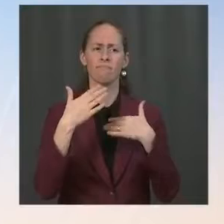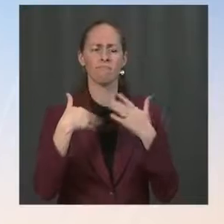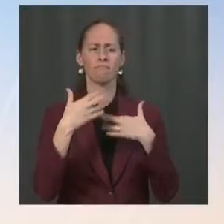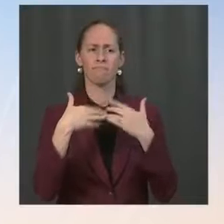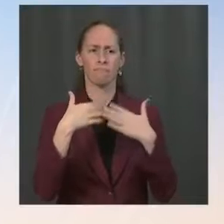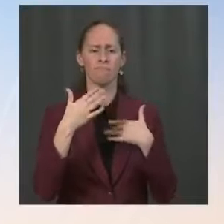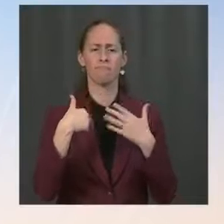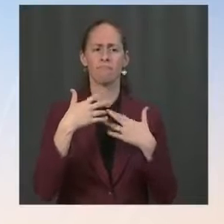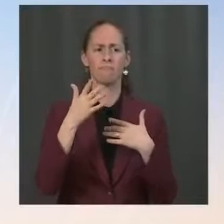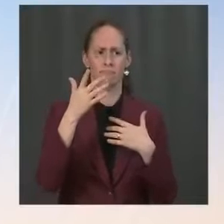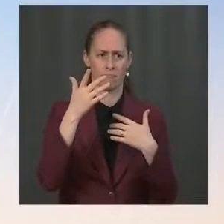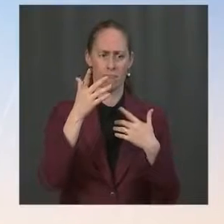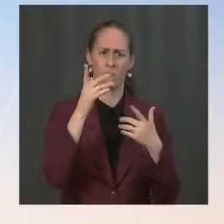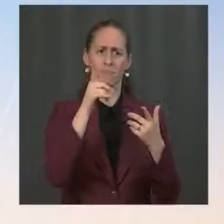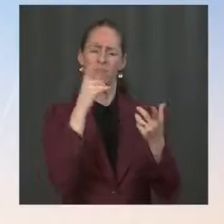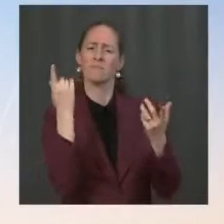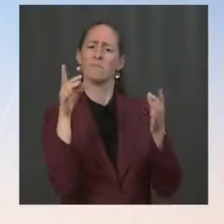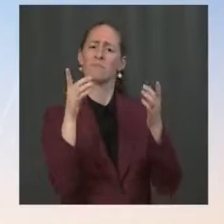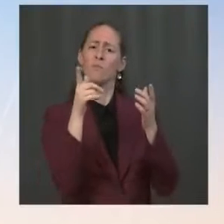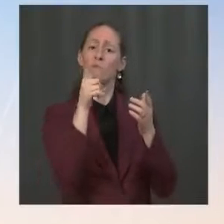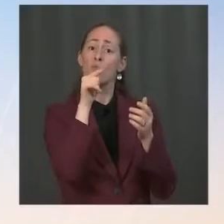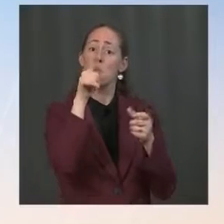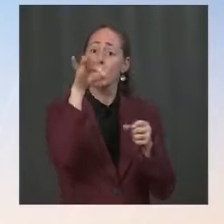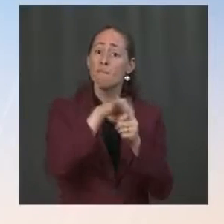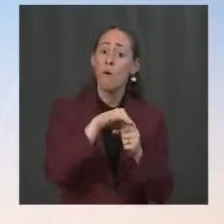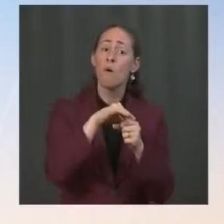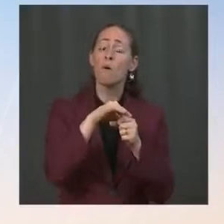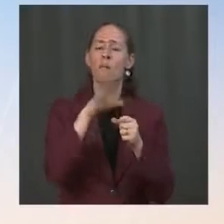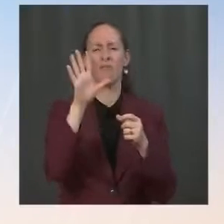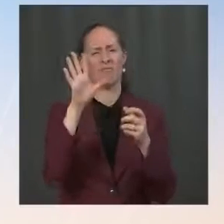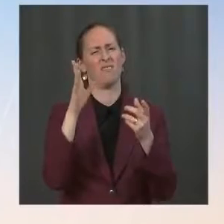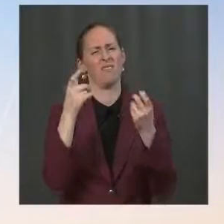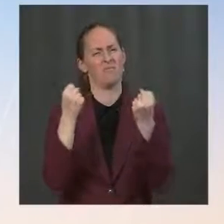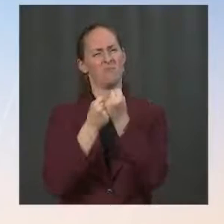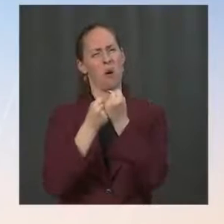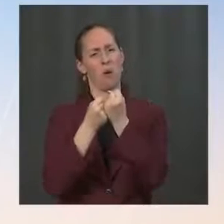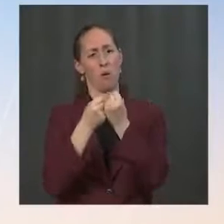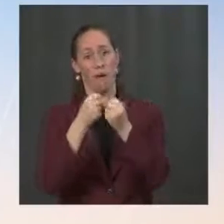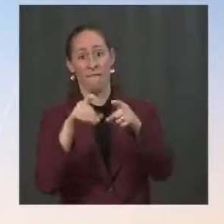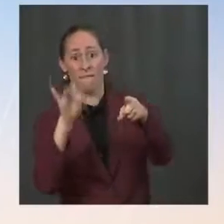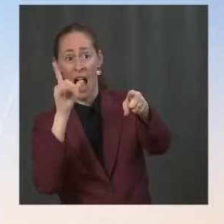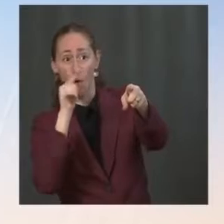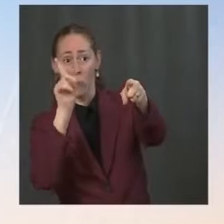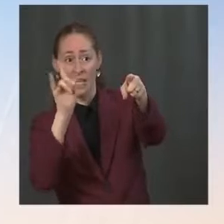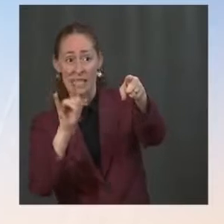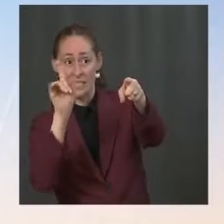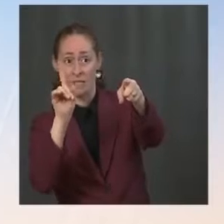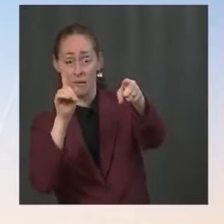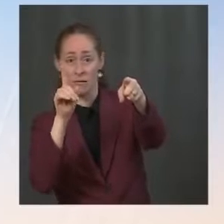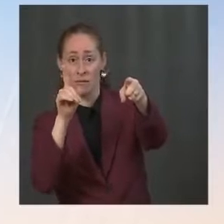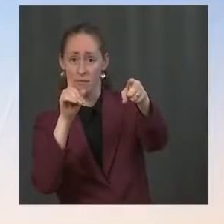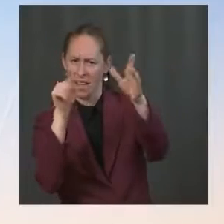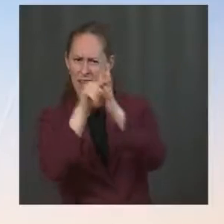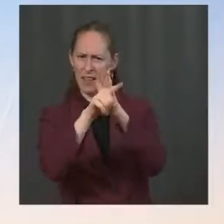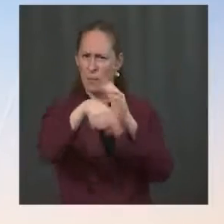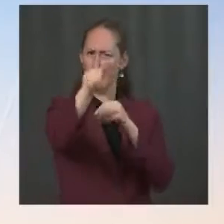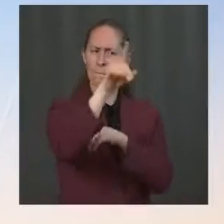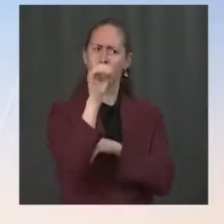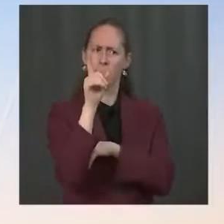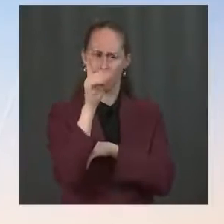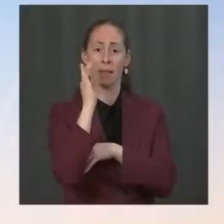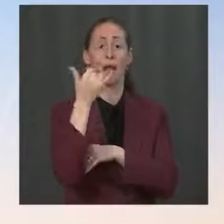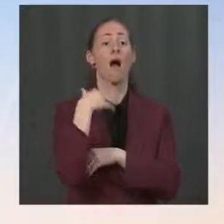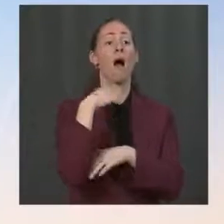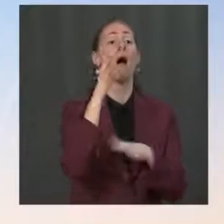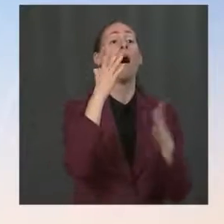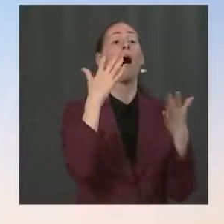stand with us in our commitment to going after and fighting and killing those terrorists wherever they live, and to honoring the memory of service members, and that's what